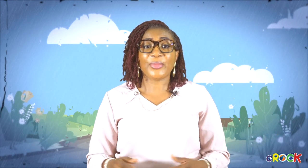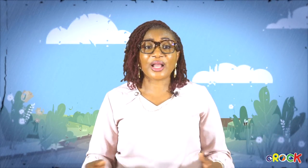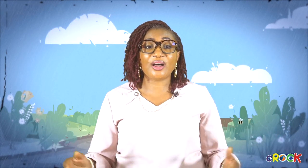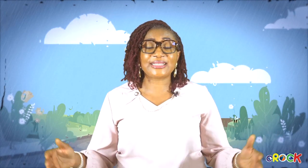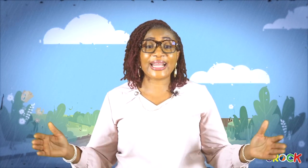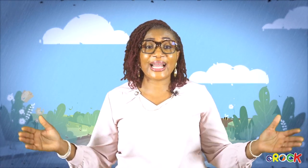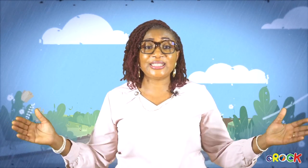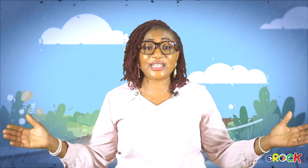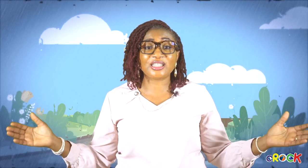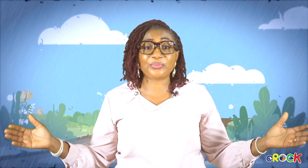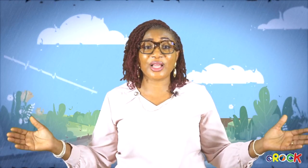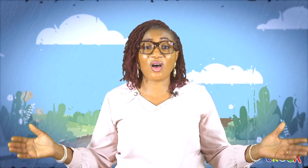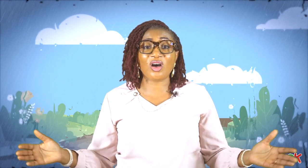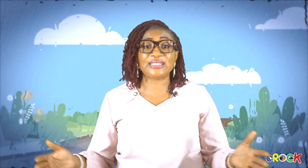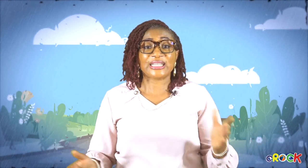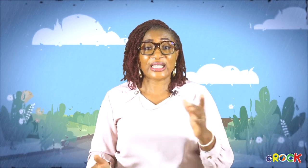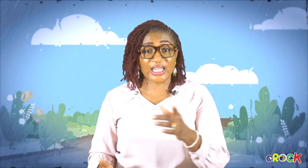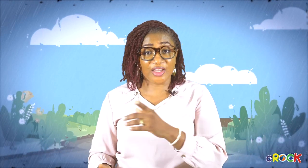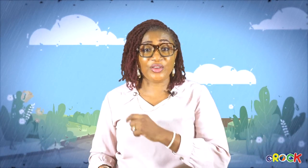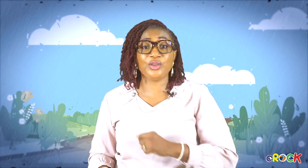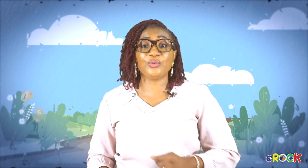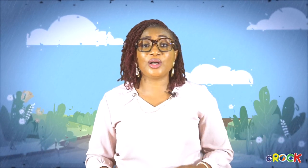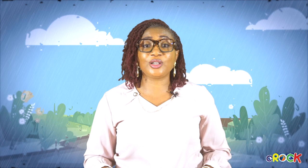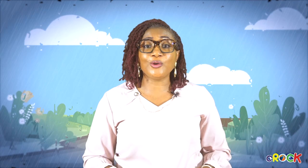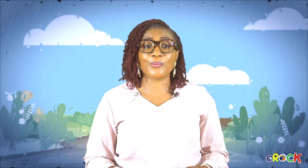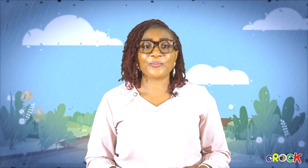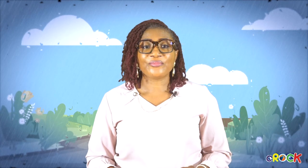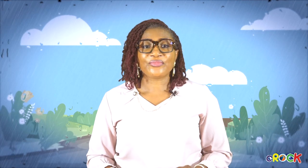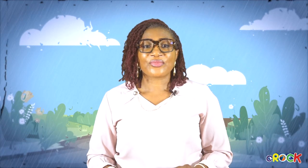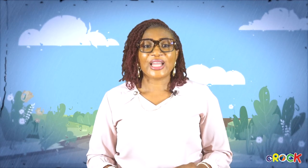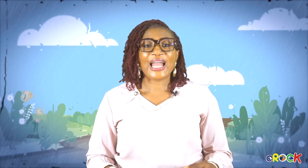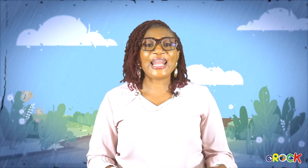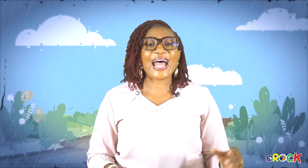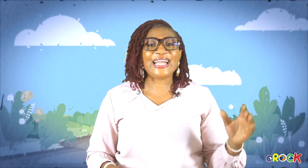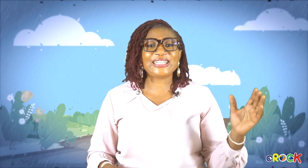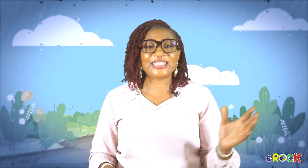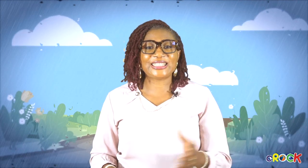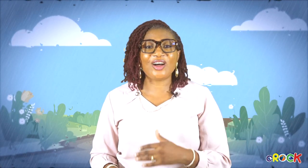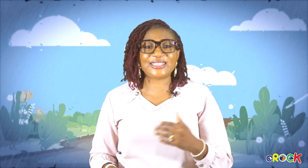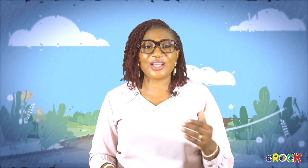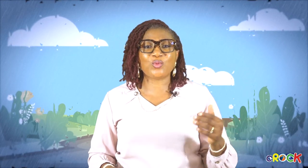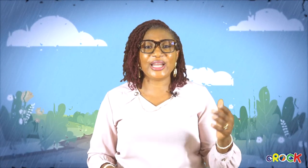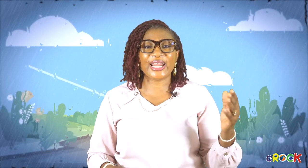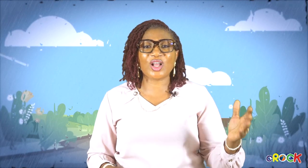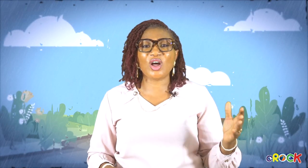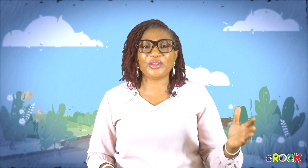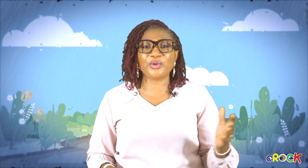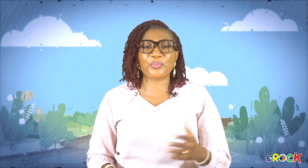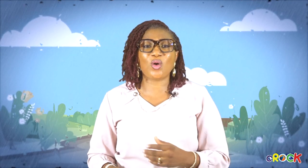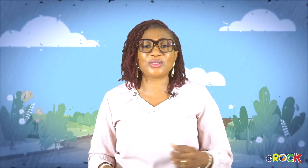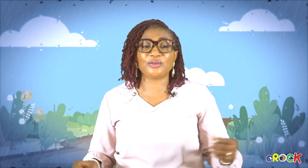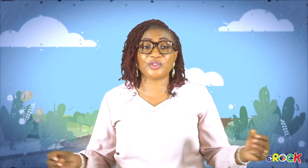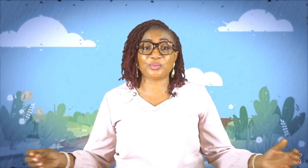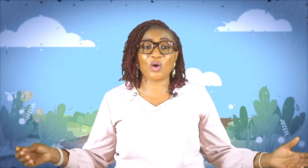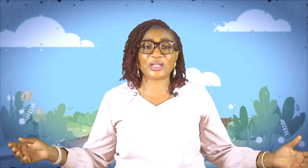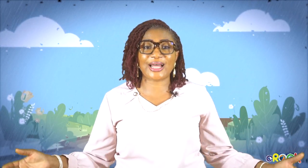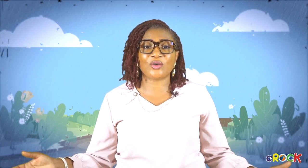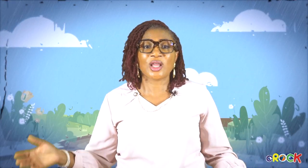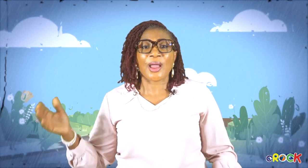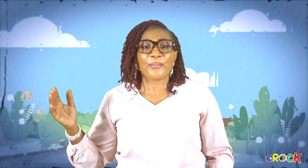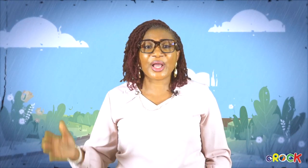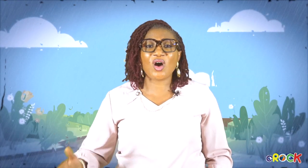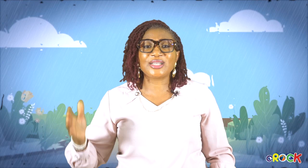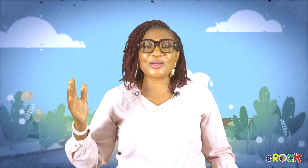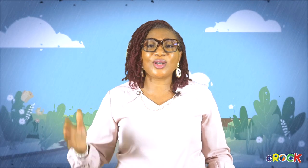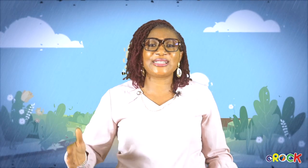it, because it can just be God giving you a clue. Elijah shouted when he got the report of the small